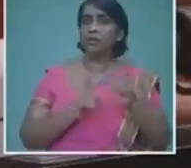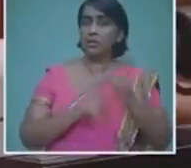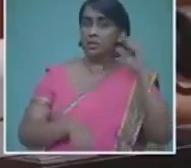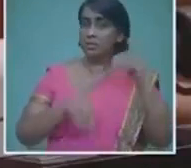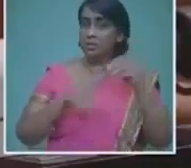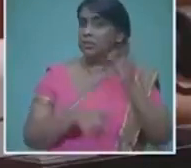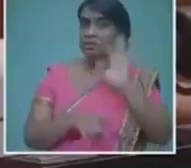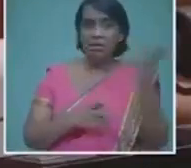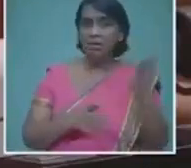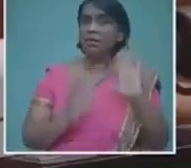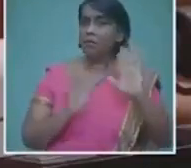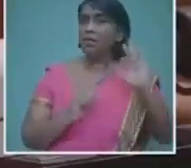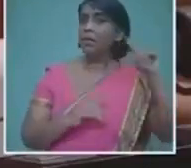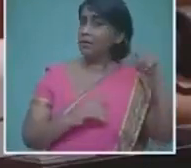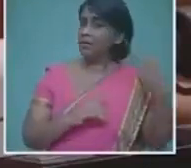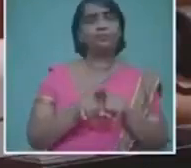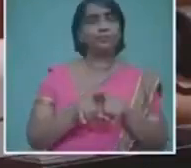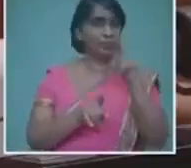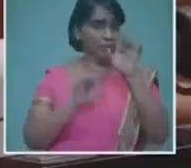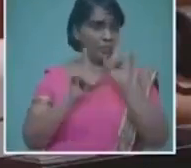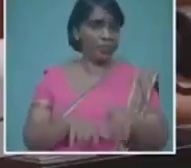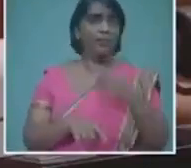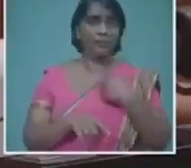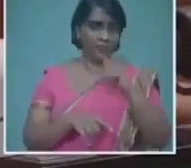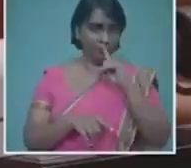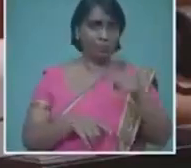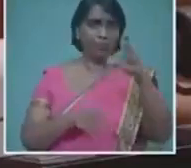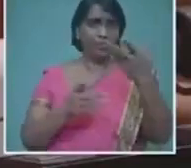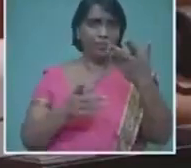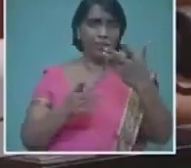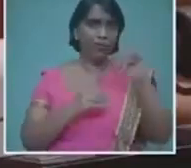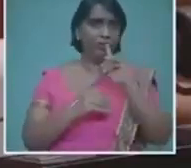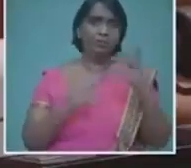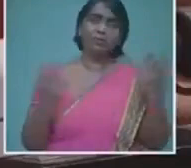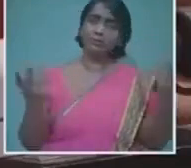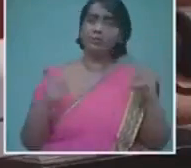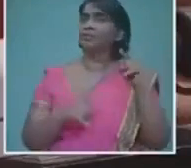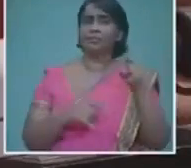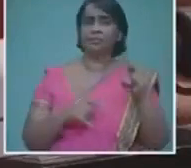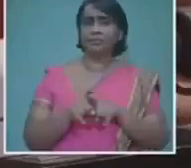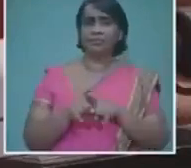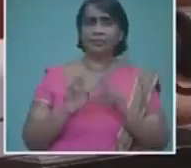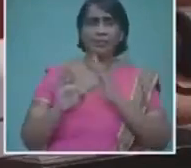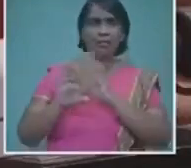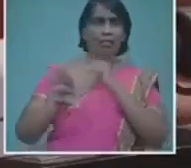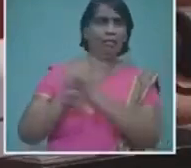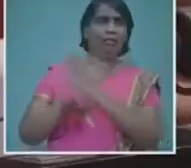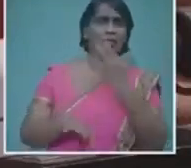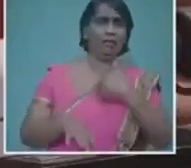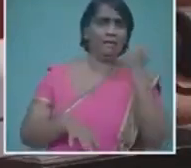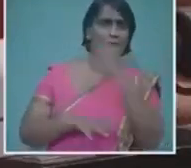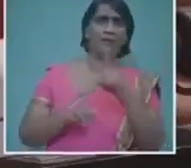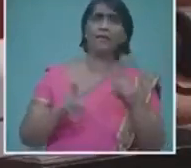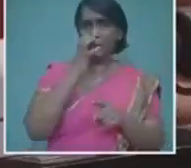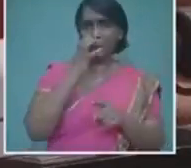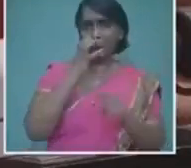tomorrow he could be. Does that mean that he must give up? So it is quite honestly a disgrace that he of all people should